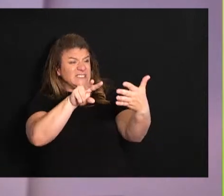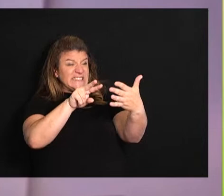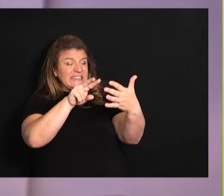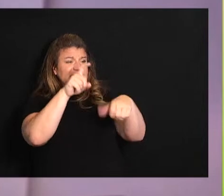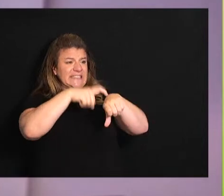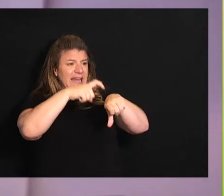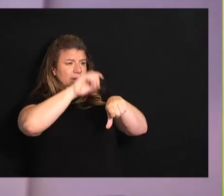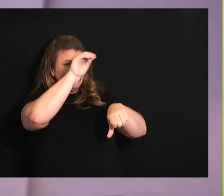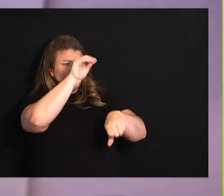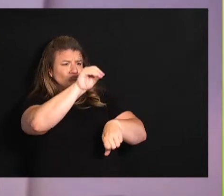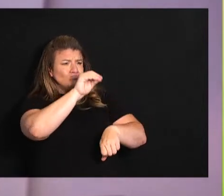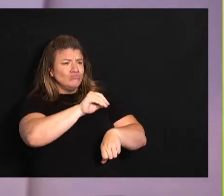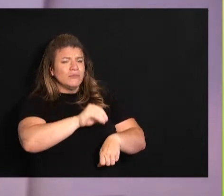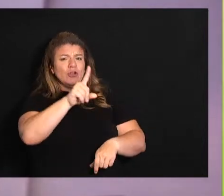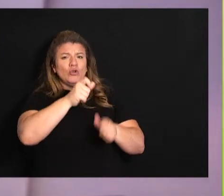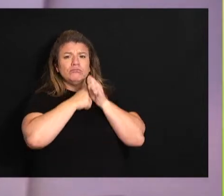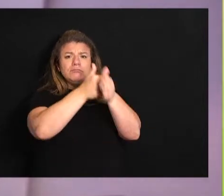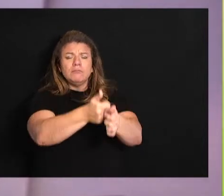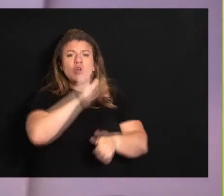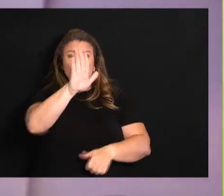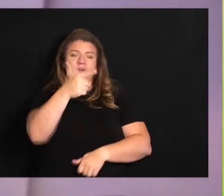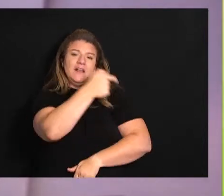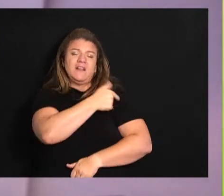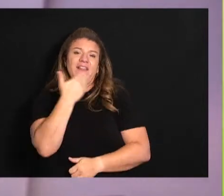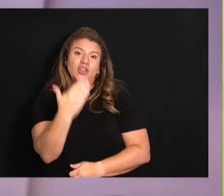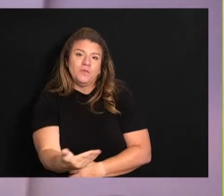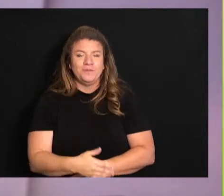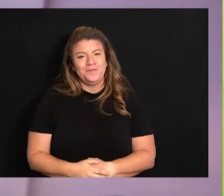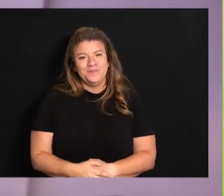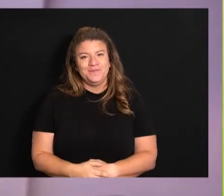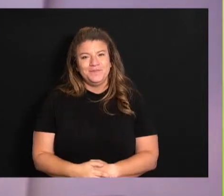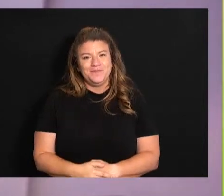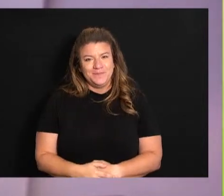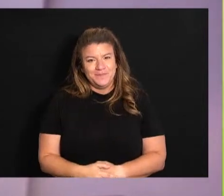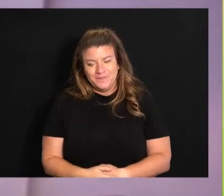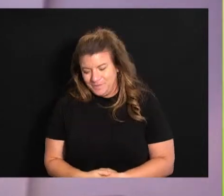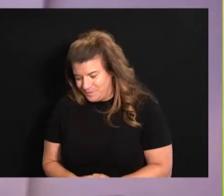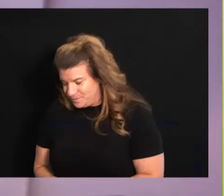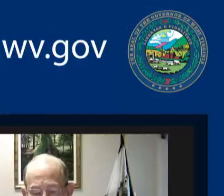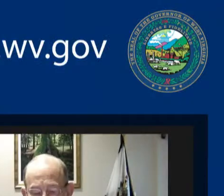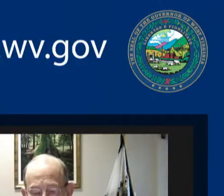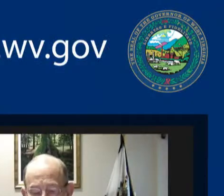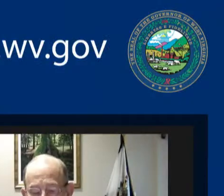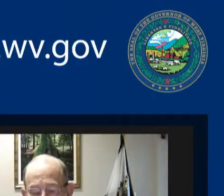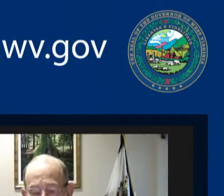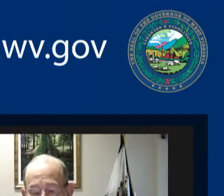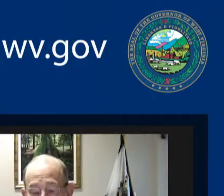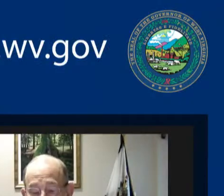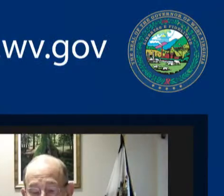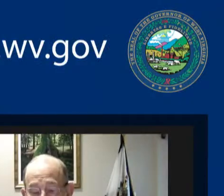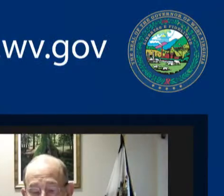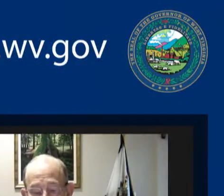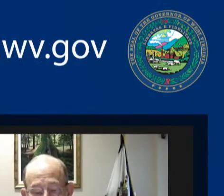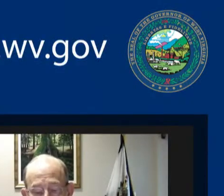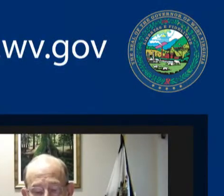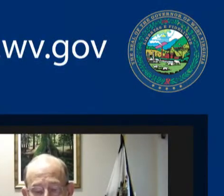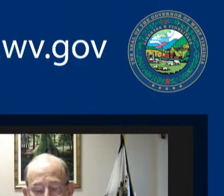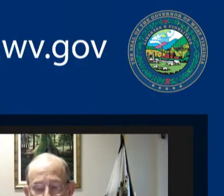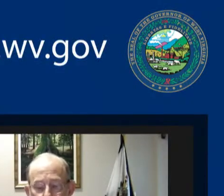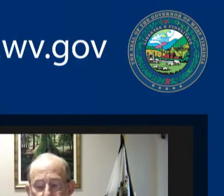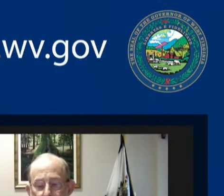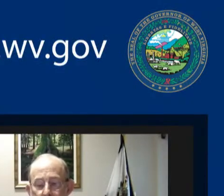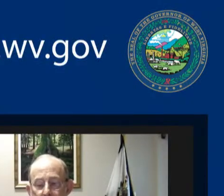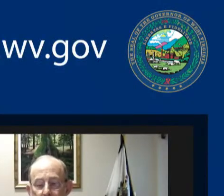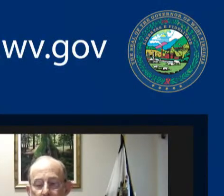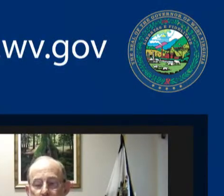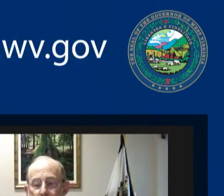current with your vaccinations. Very important right now. Thank you. All right. Thank you, Jess. Governor, I'll turn it back to you.